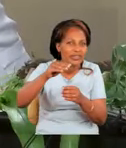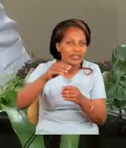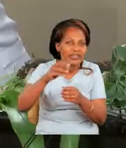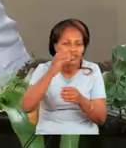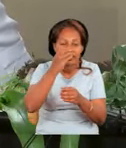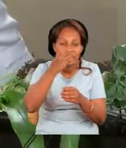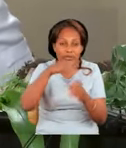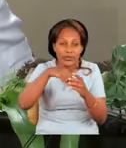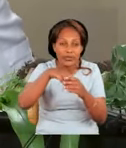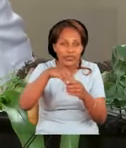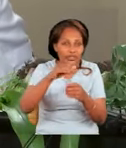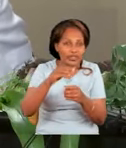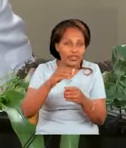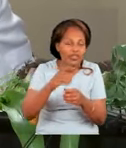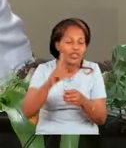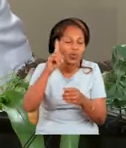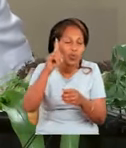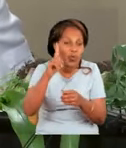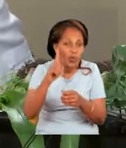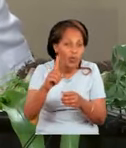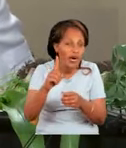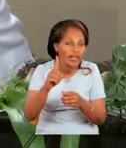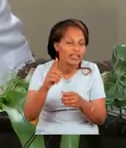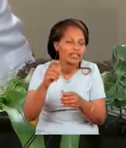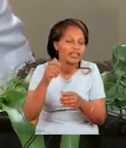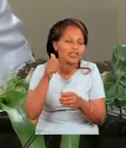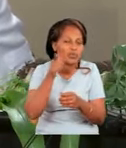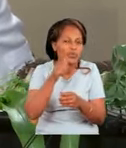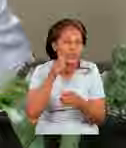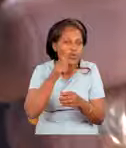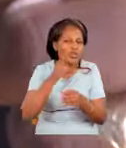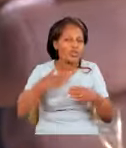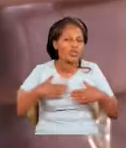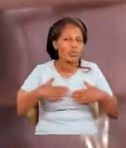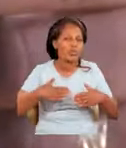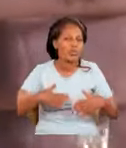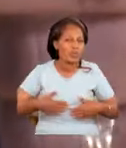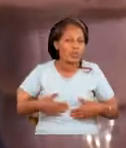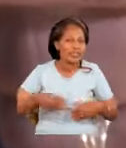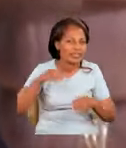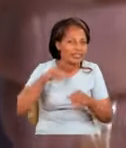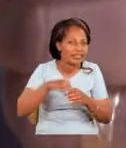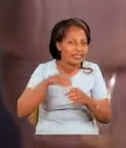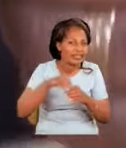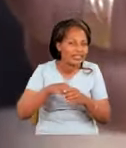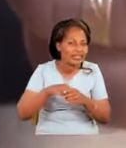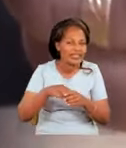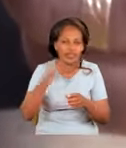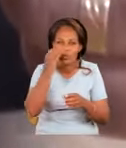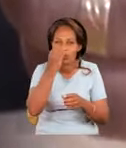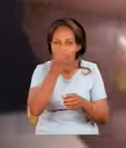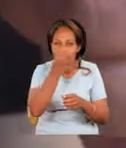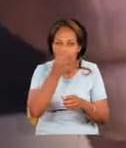there is always one female part in the flower. This is the stigma.